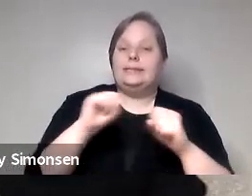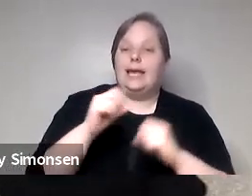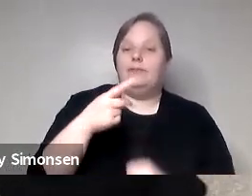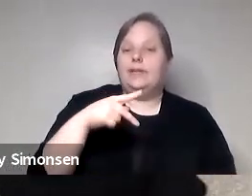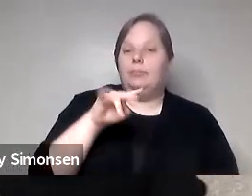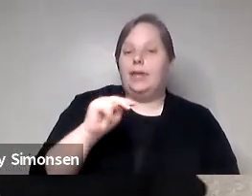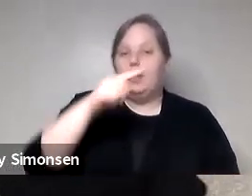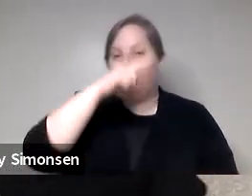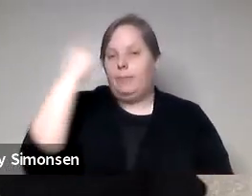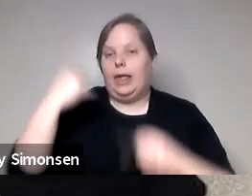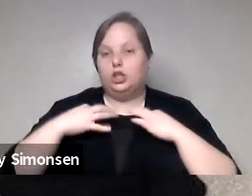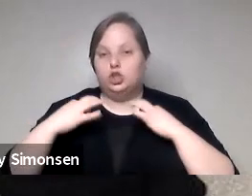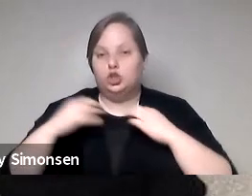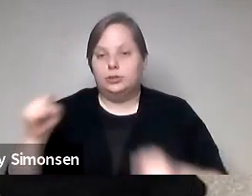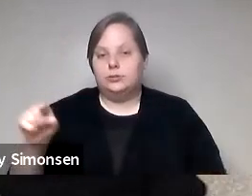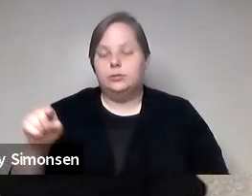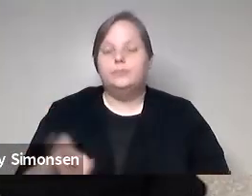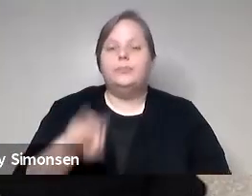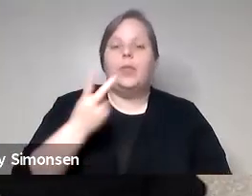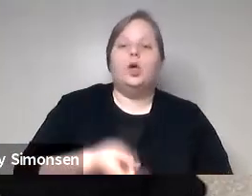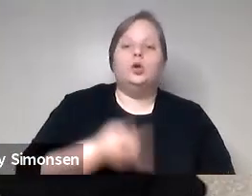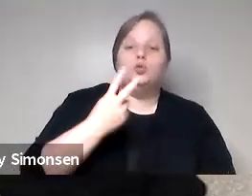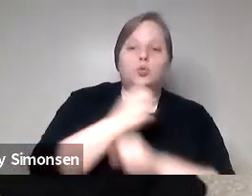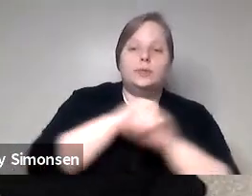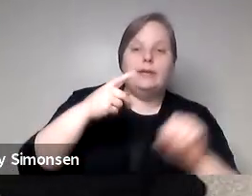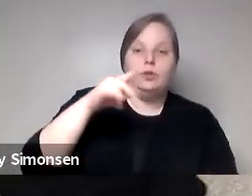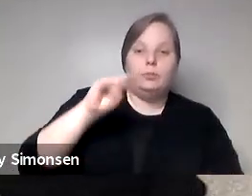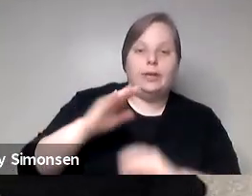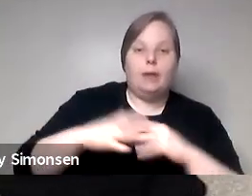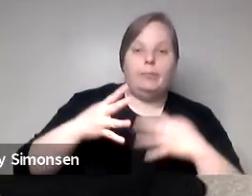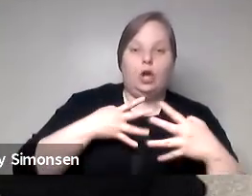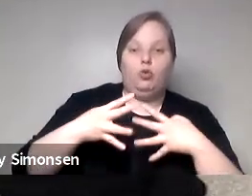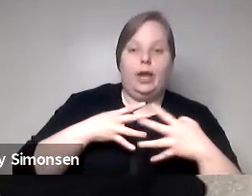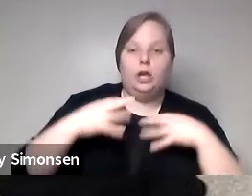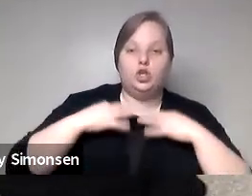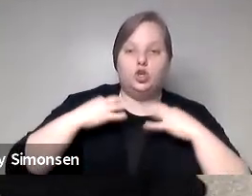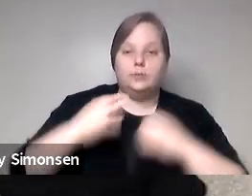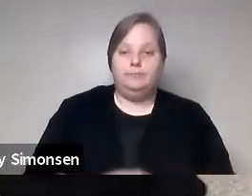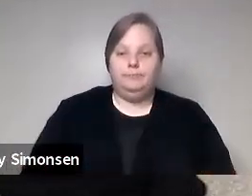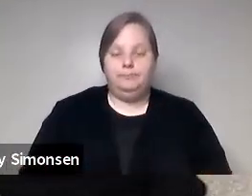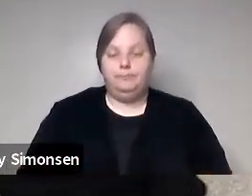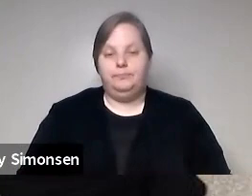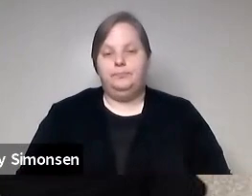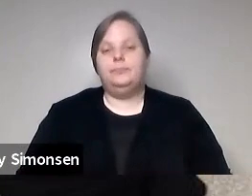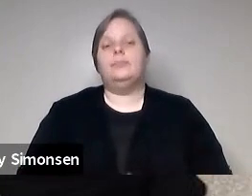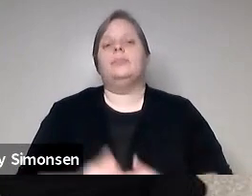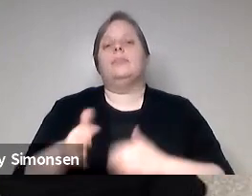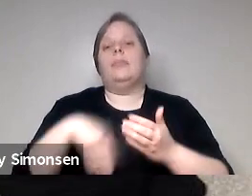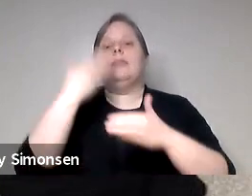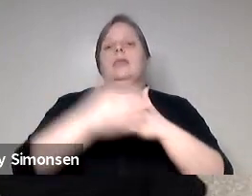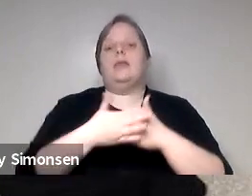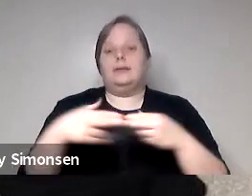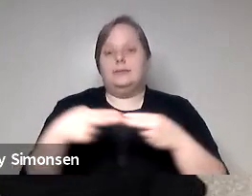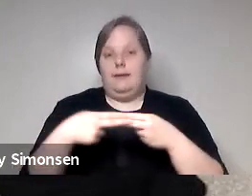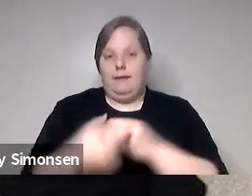my black shirt. I put 2 safety pins on my gray shirt. The next slide I'm going to show